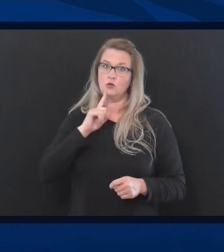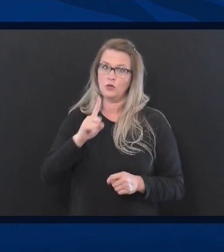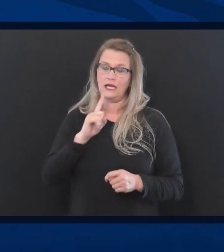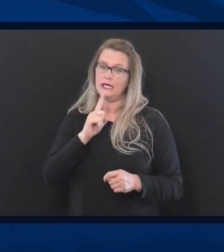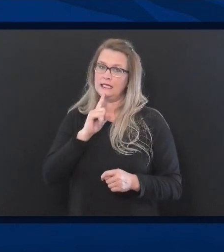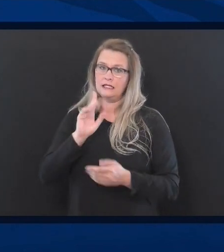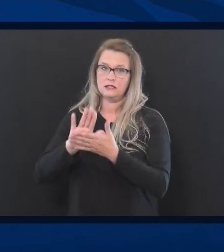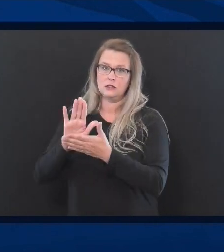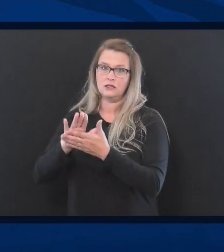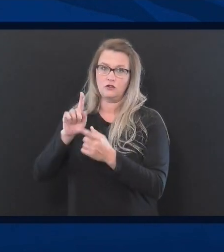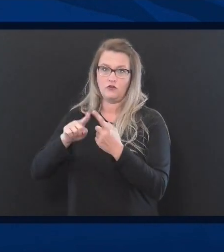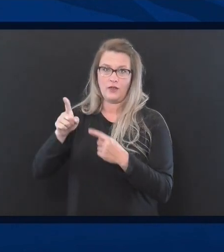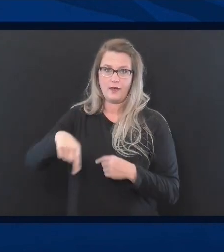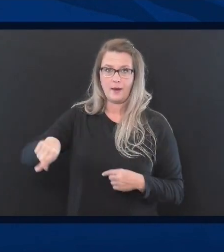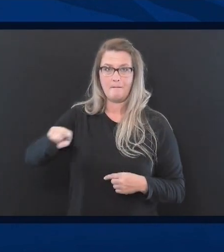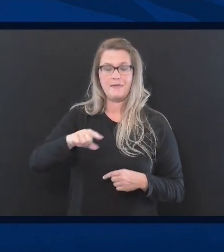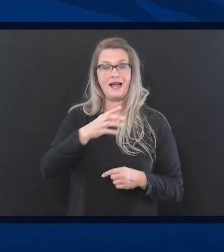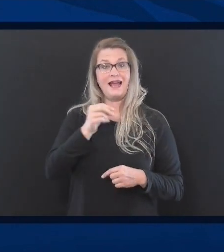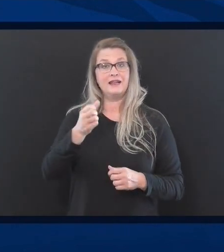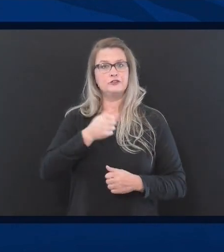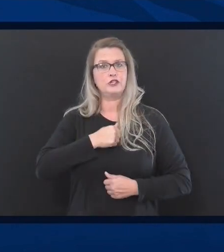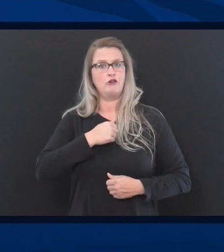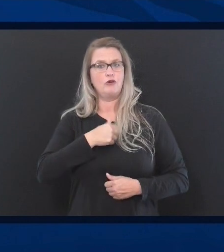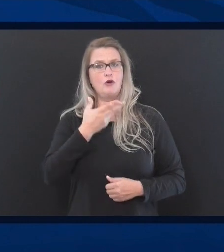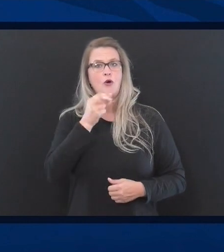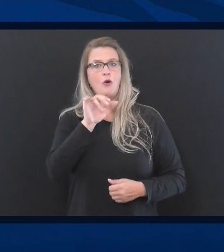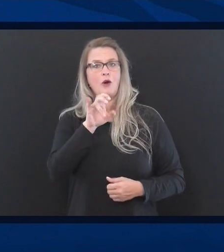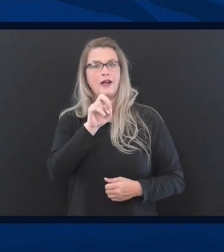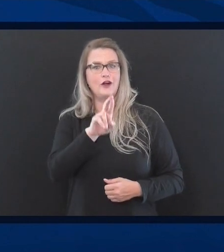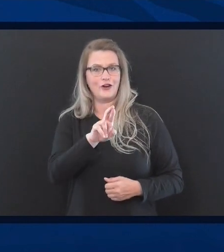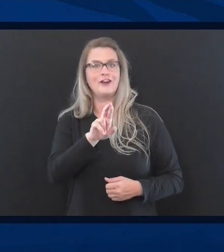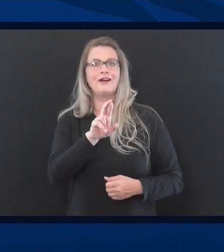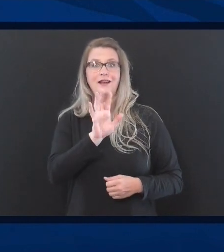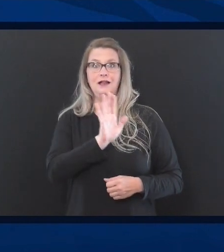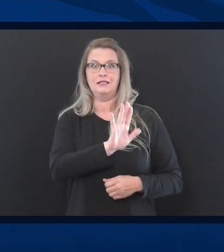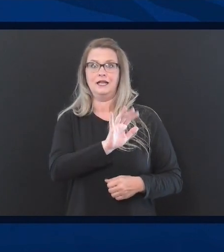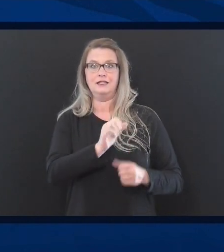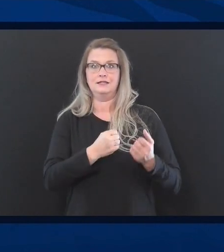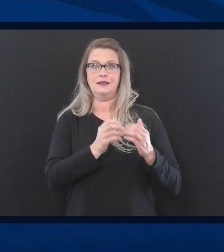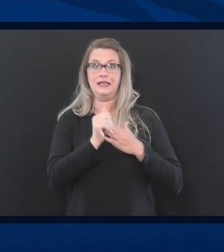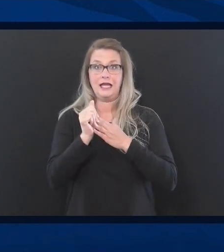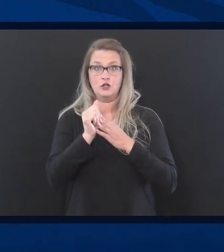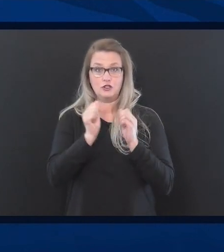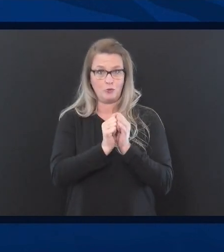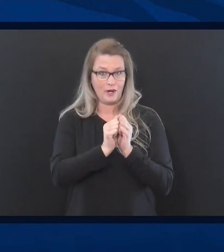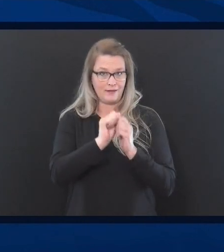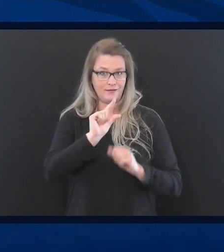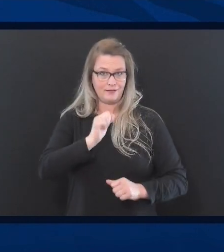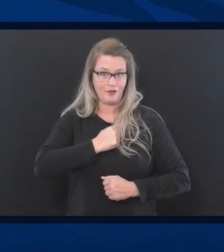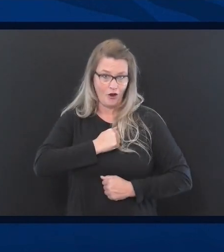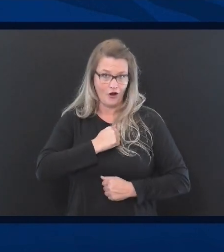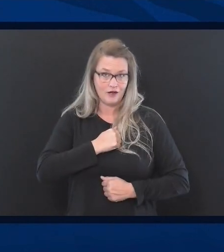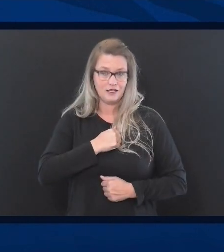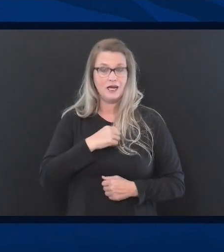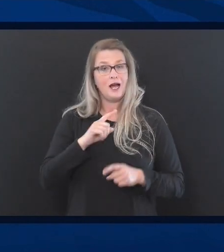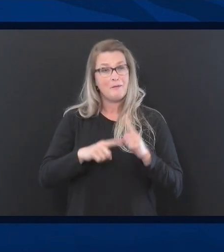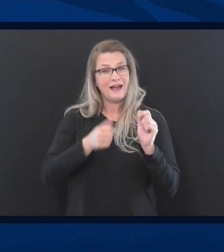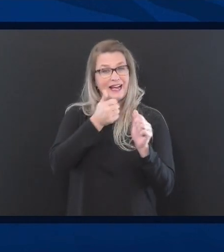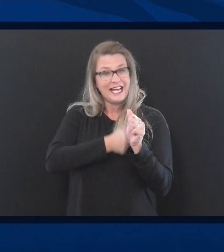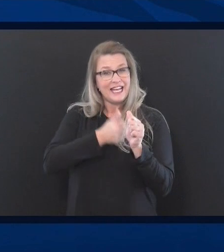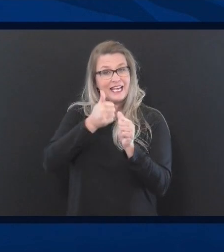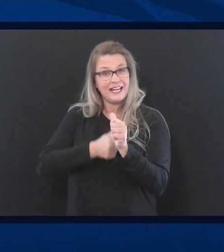certainly General Hoyer and the excellence of the Guard. But this is done by going to each county